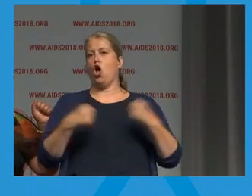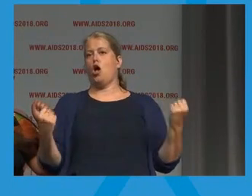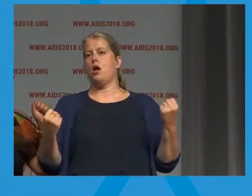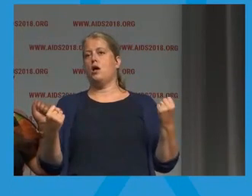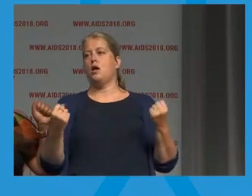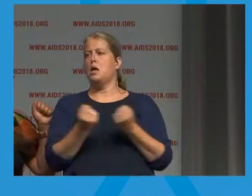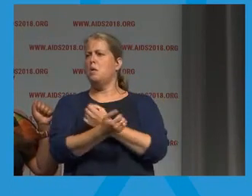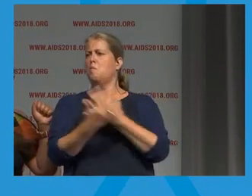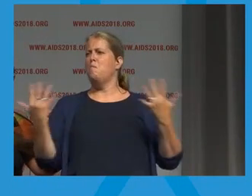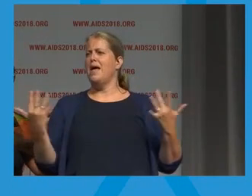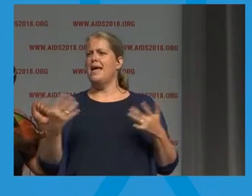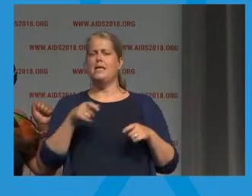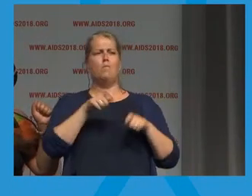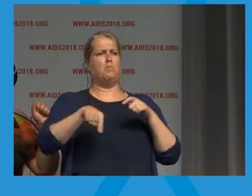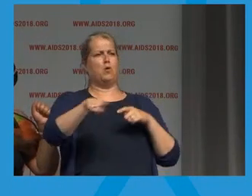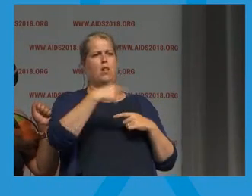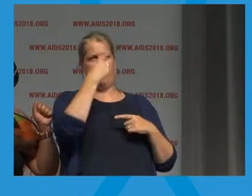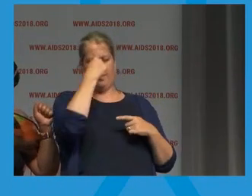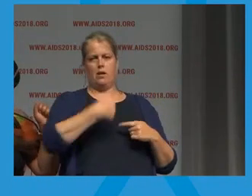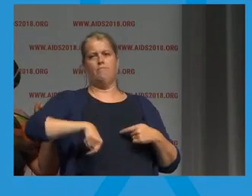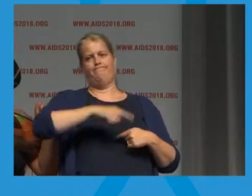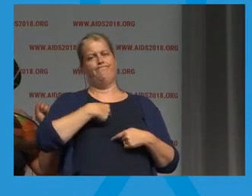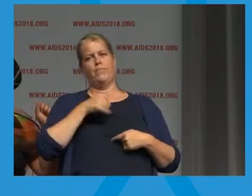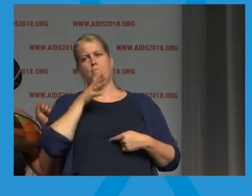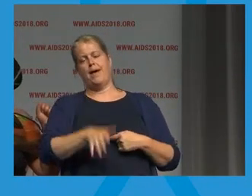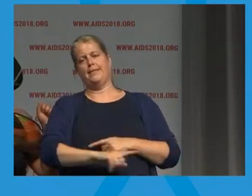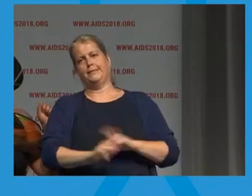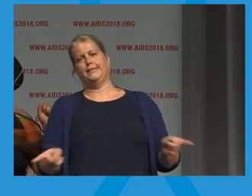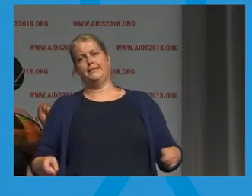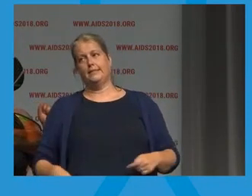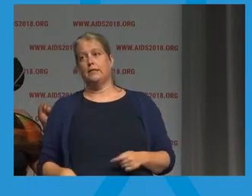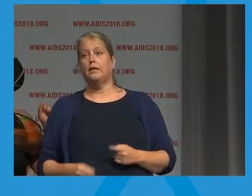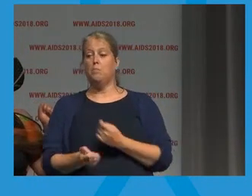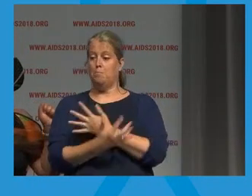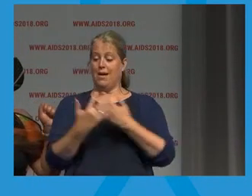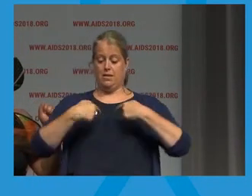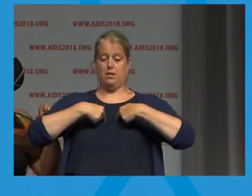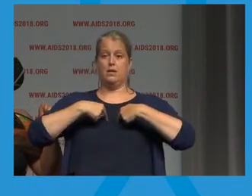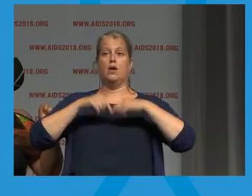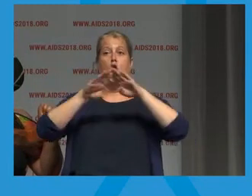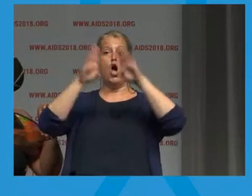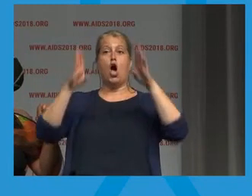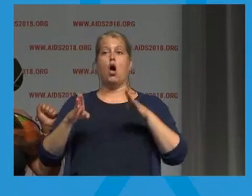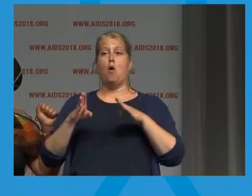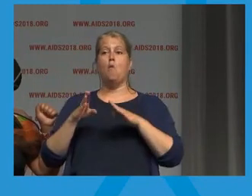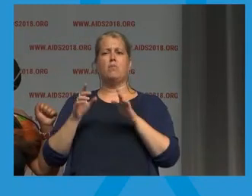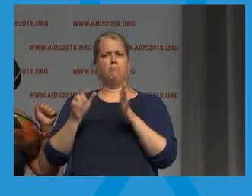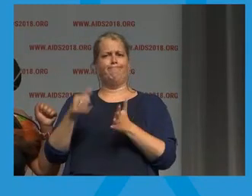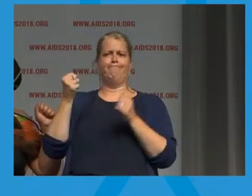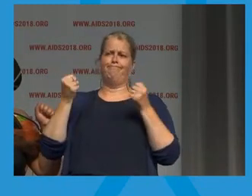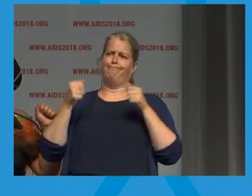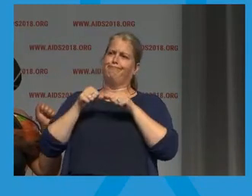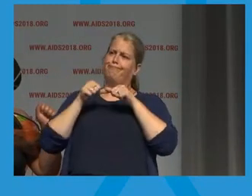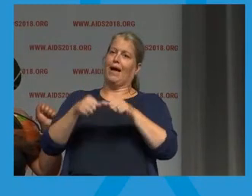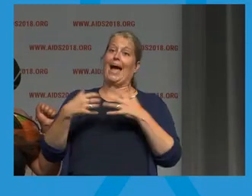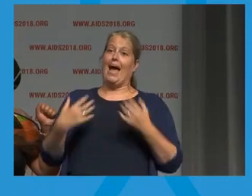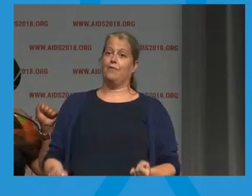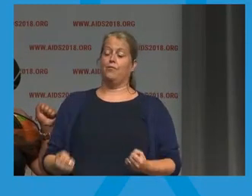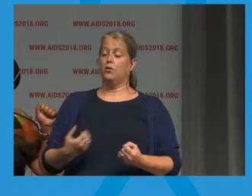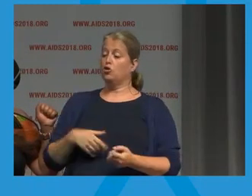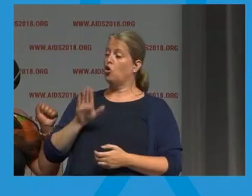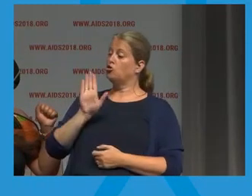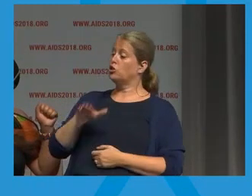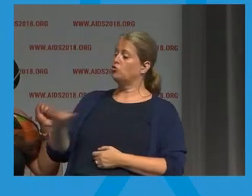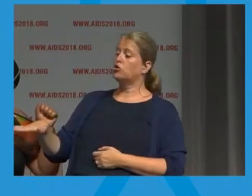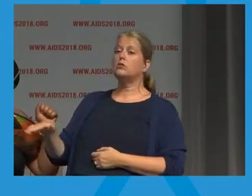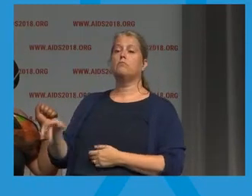should be mothers. Many of us do not have a home address, so we cannot register our children for